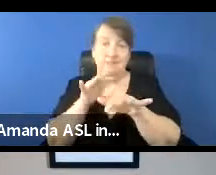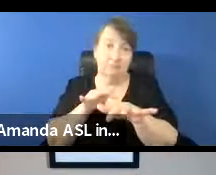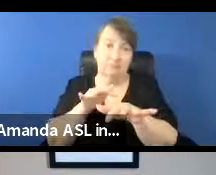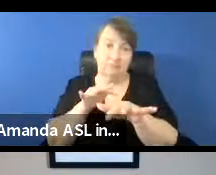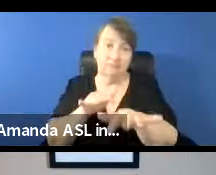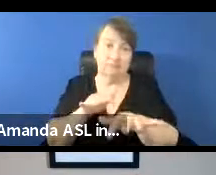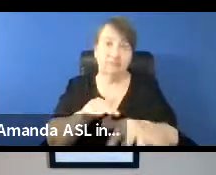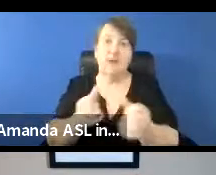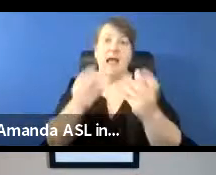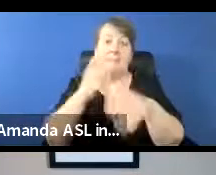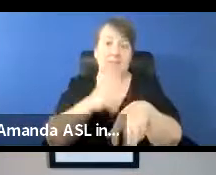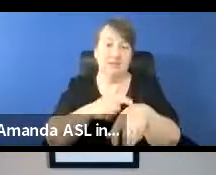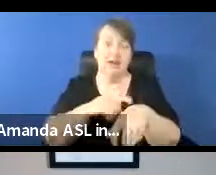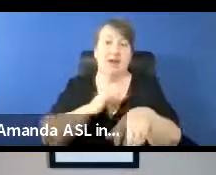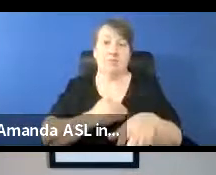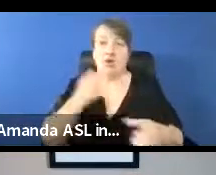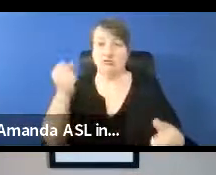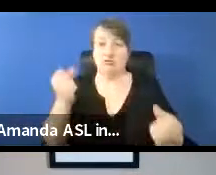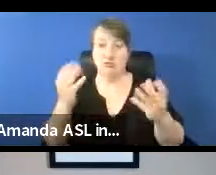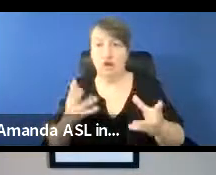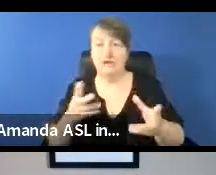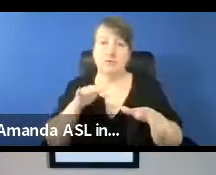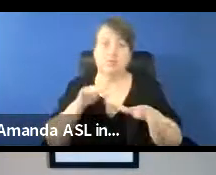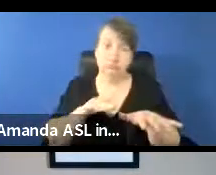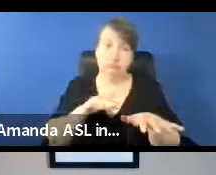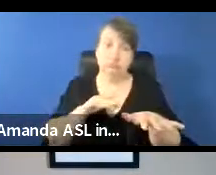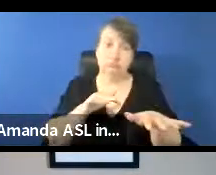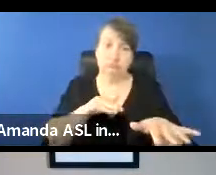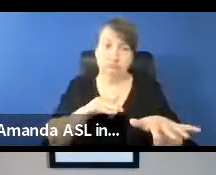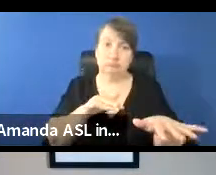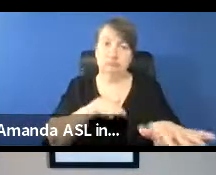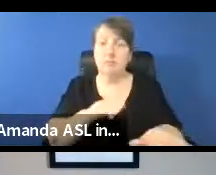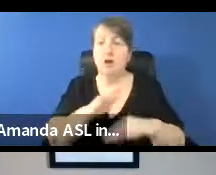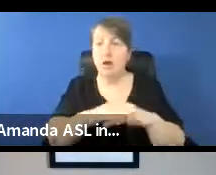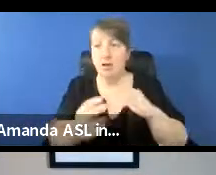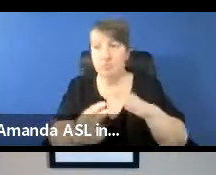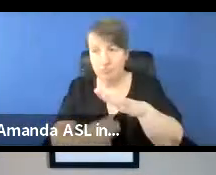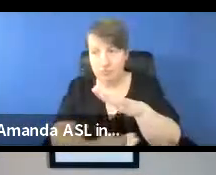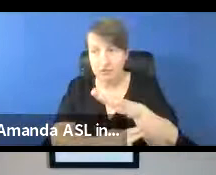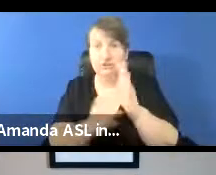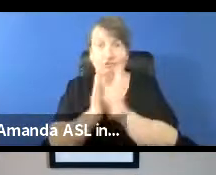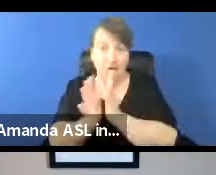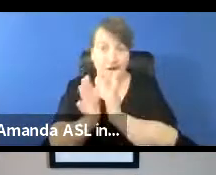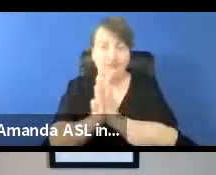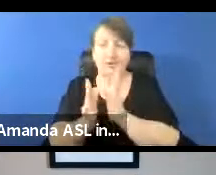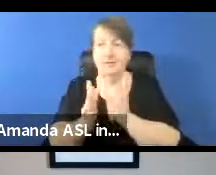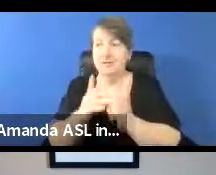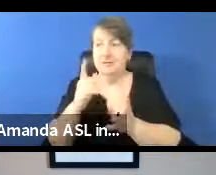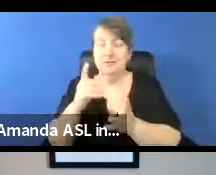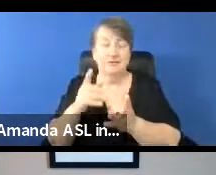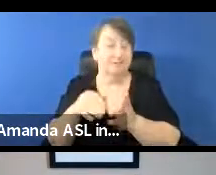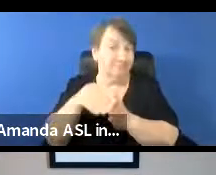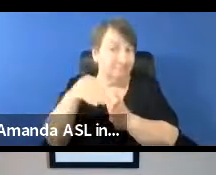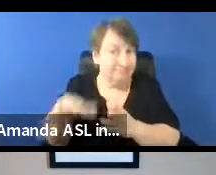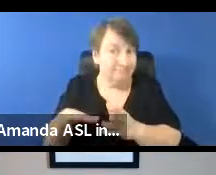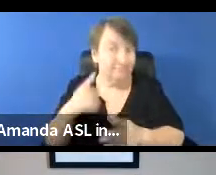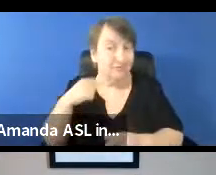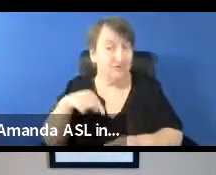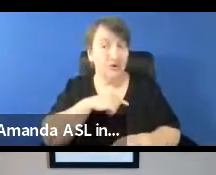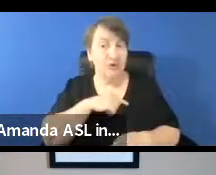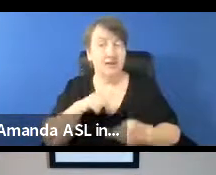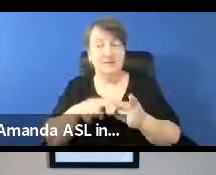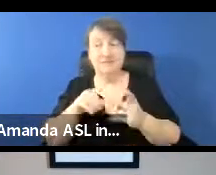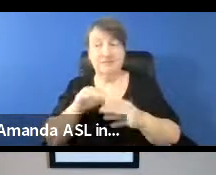that our drivers do spend in traffic on the bridge. It adds to costs. It does impact